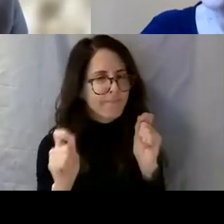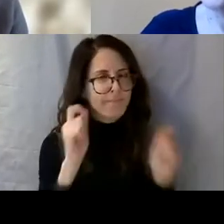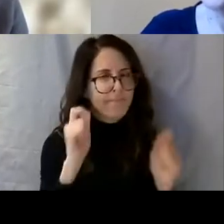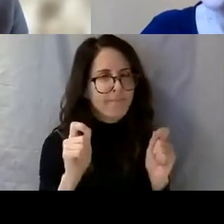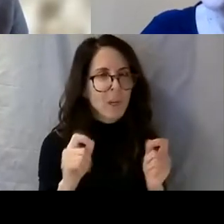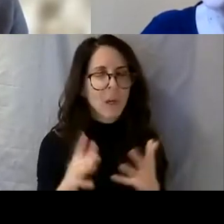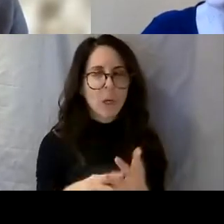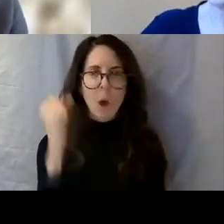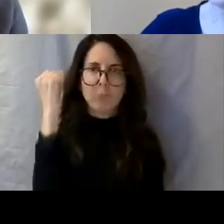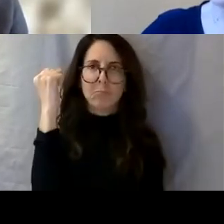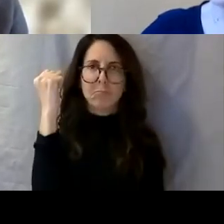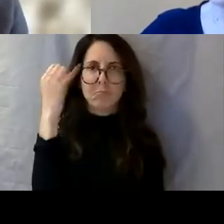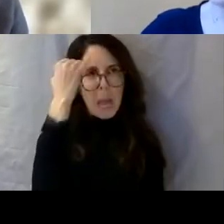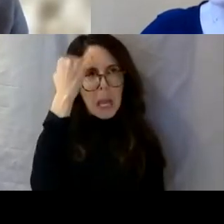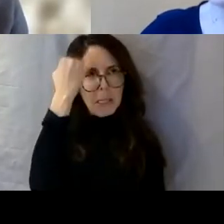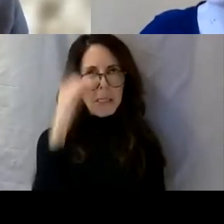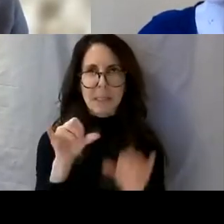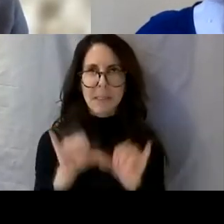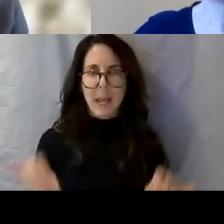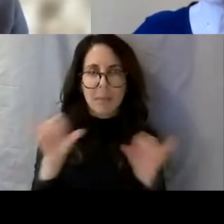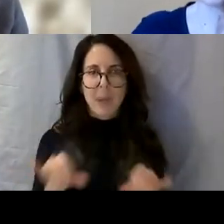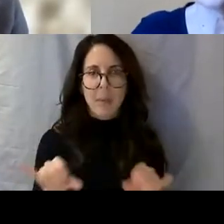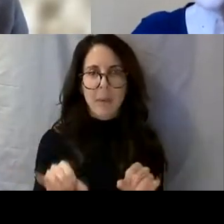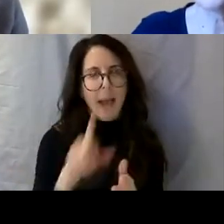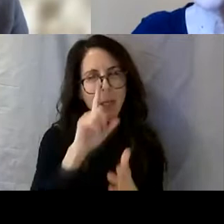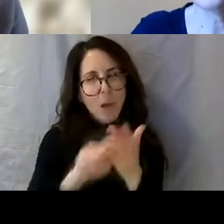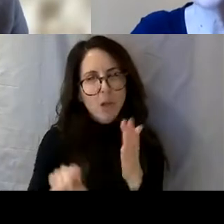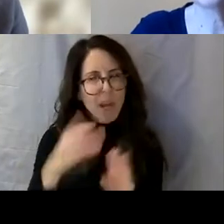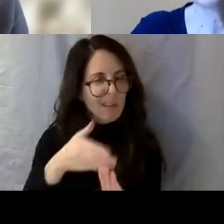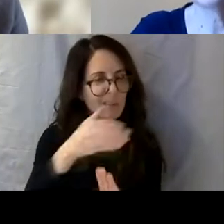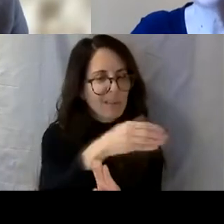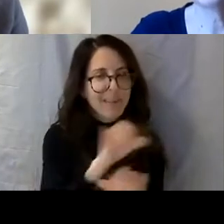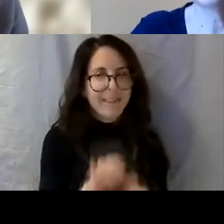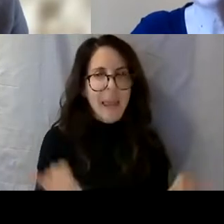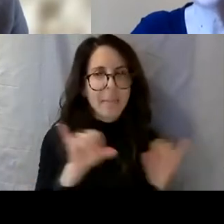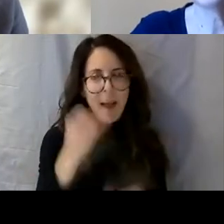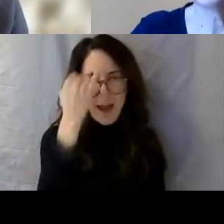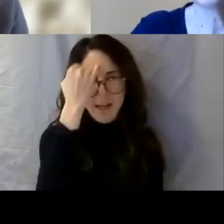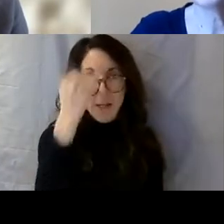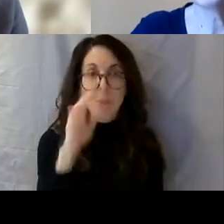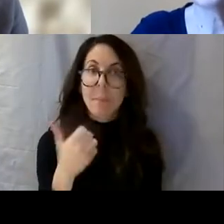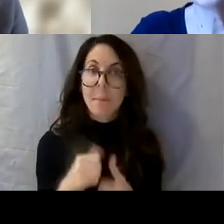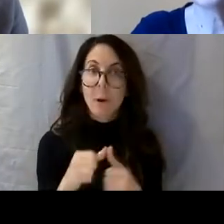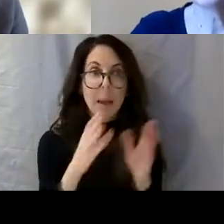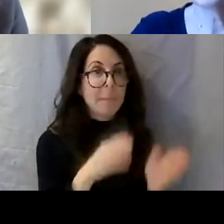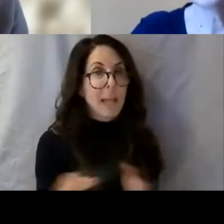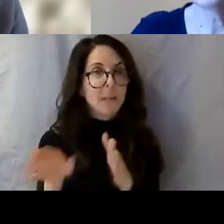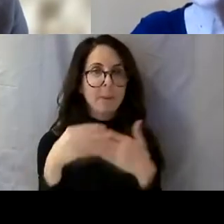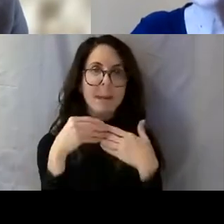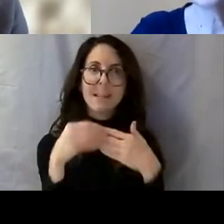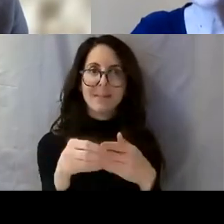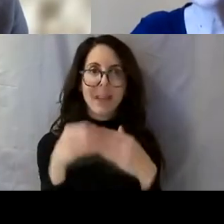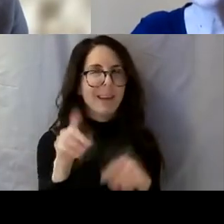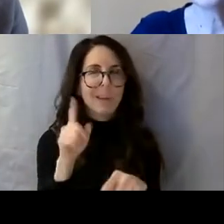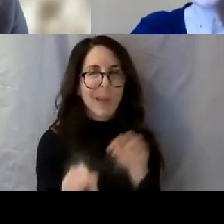ideas, frequent checking of assumptions. Your plans have to be fluid. I don't think there's any 5-year plan. There's not even a 3-year